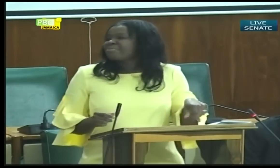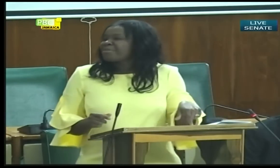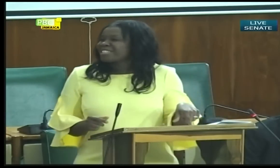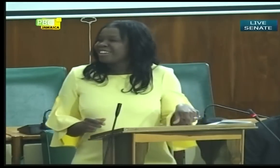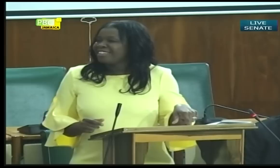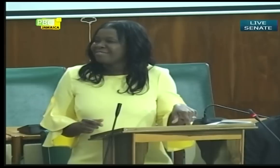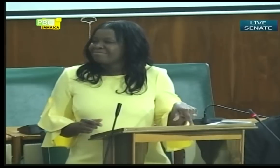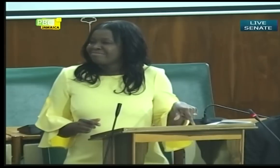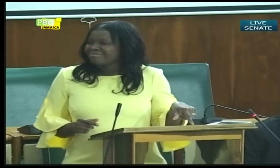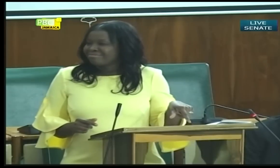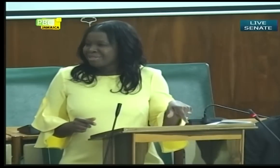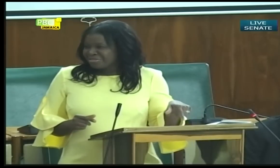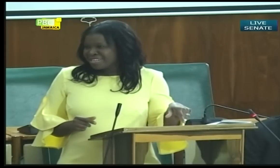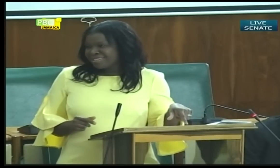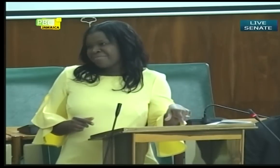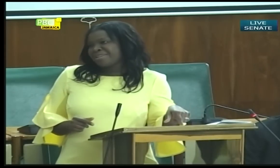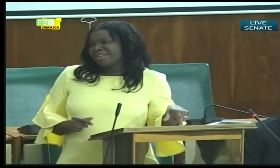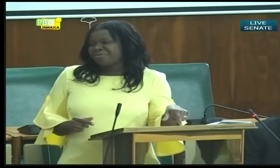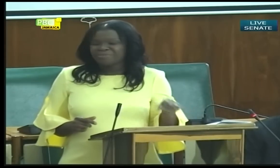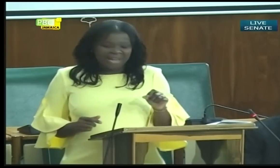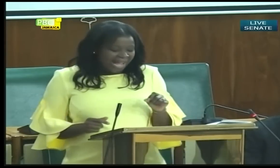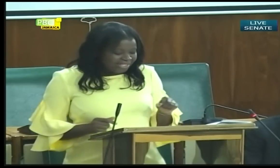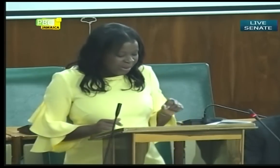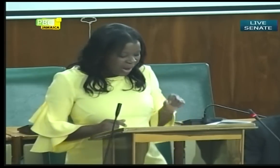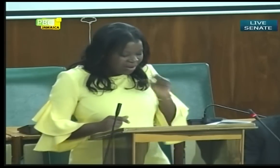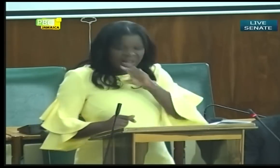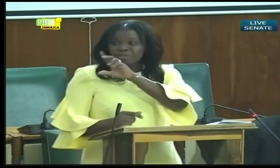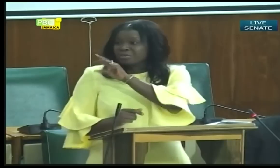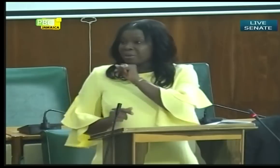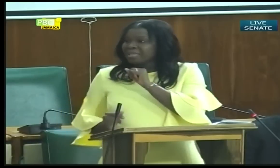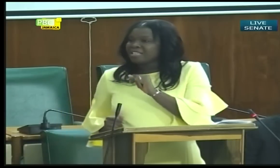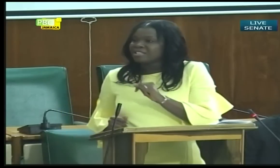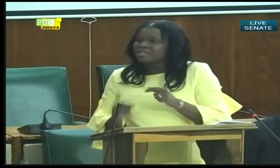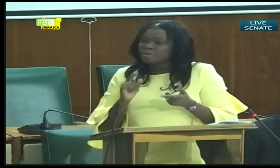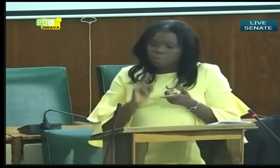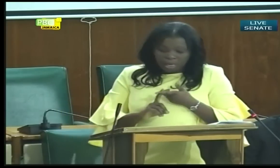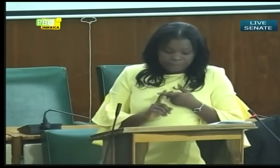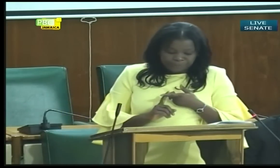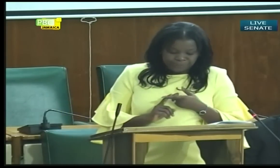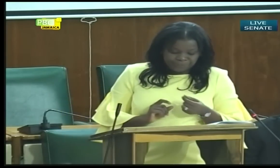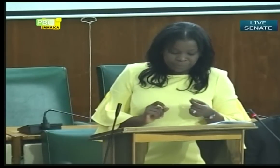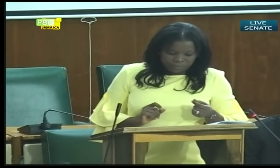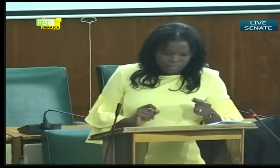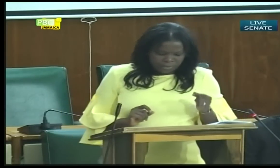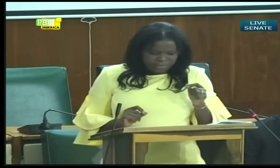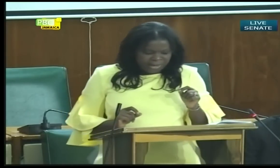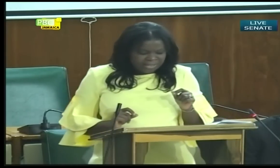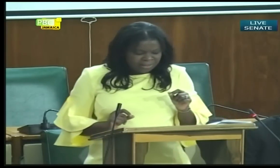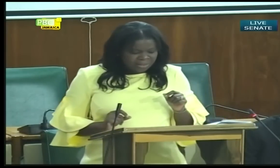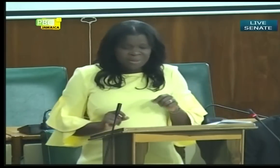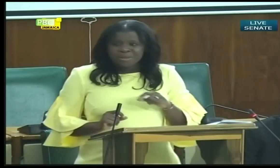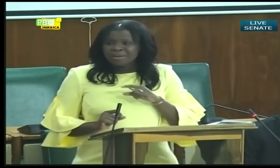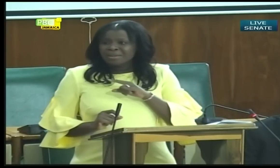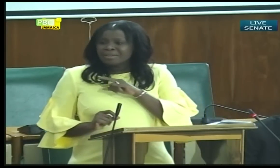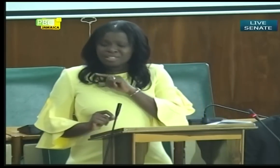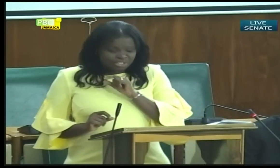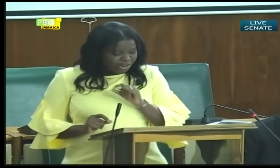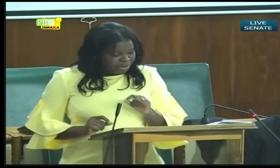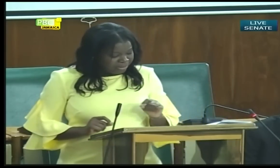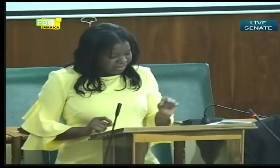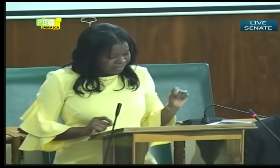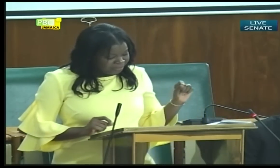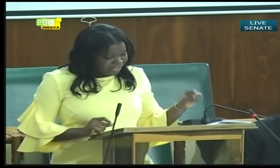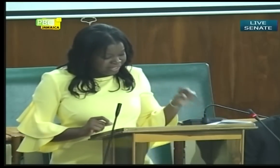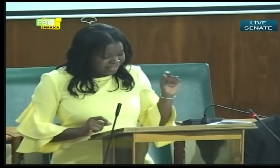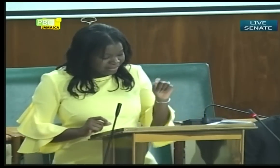this provision betrays that belief. And so I have 2 recommendations. One, that the